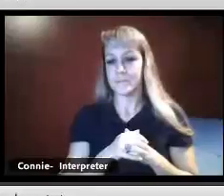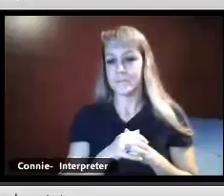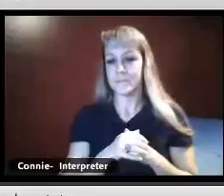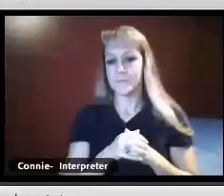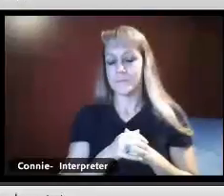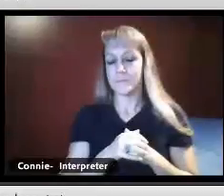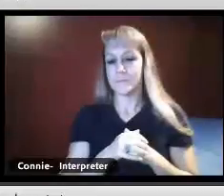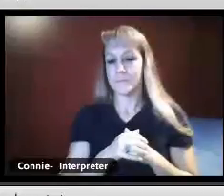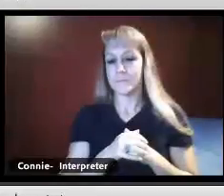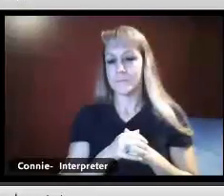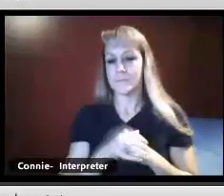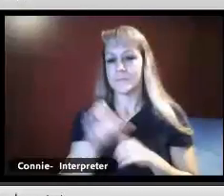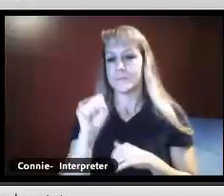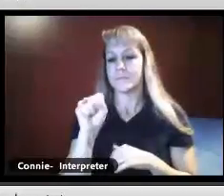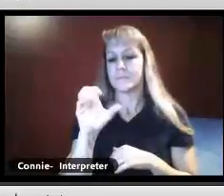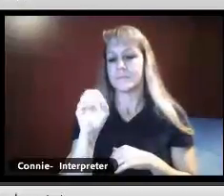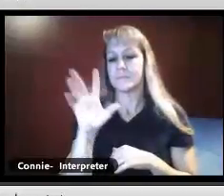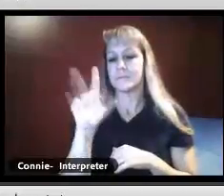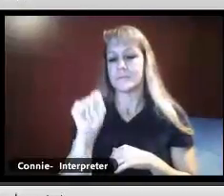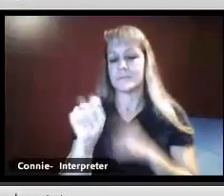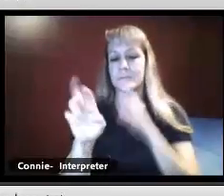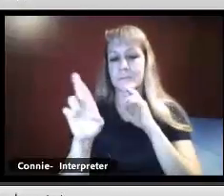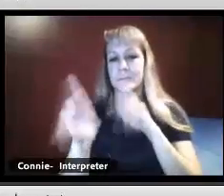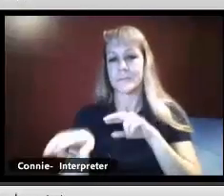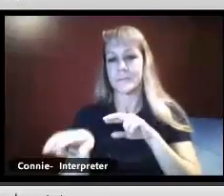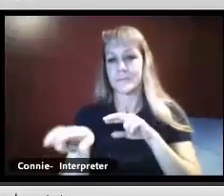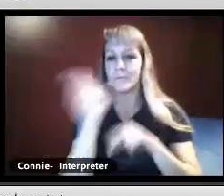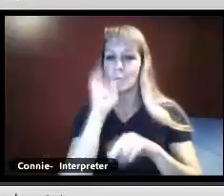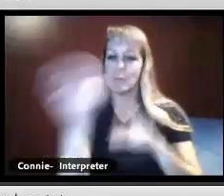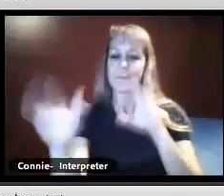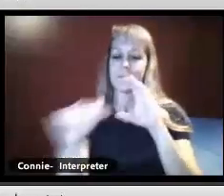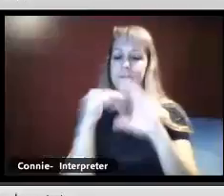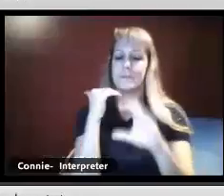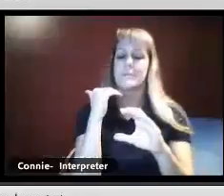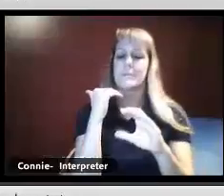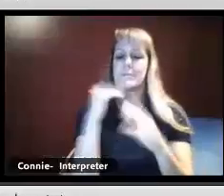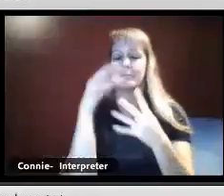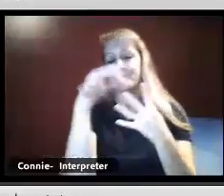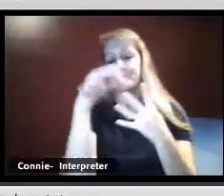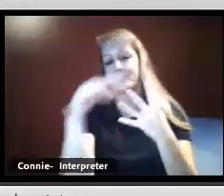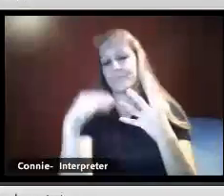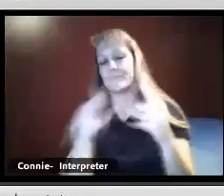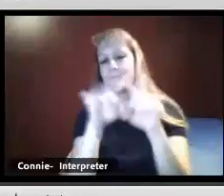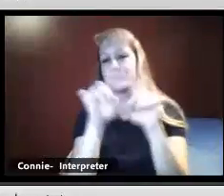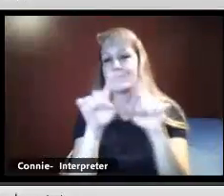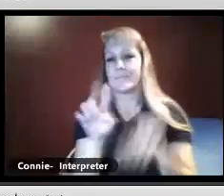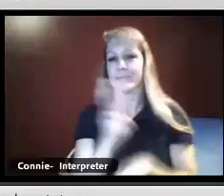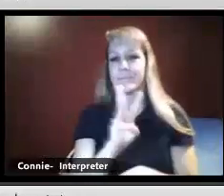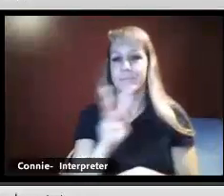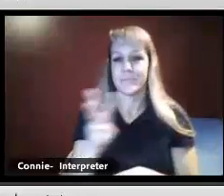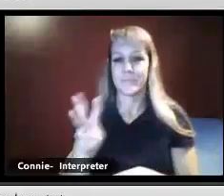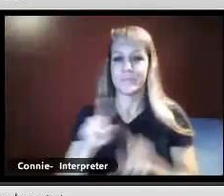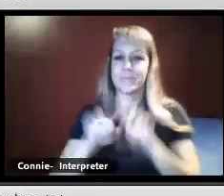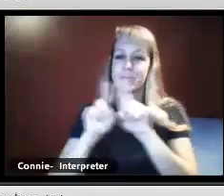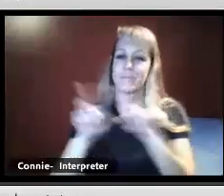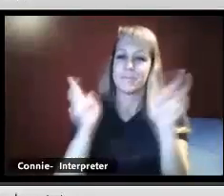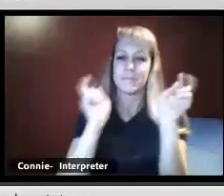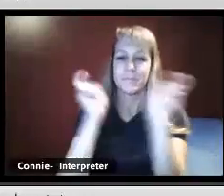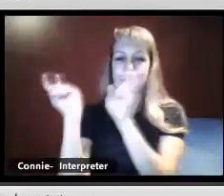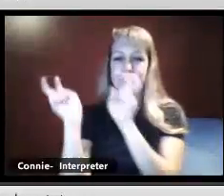What the Scout Report will do is deliver to your inbox a selection of websites in a wide variety of topics.